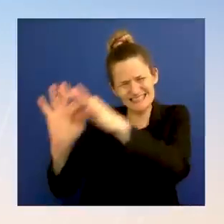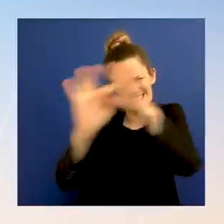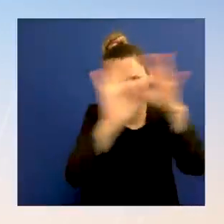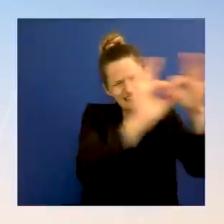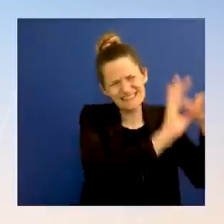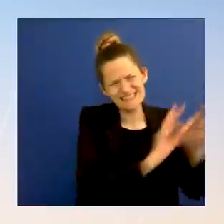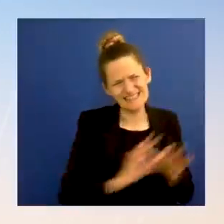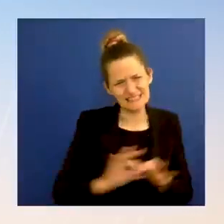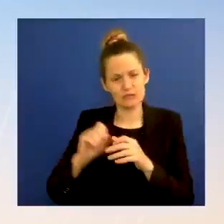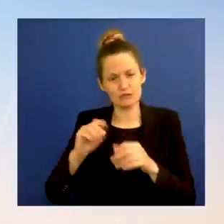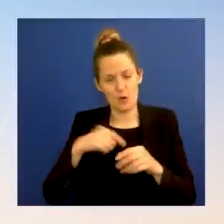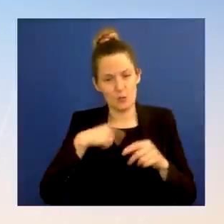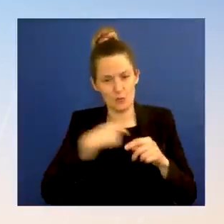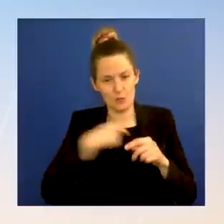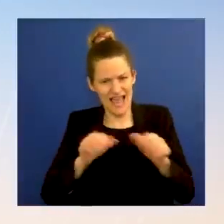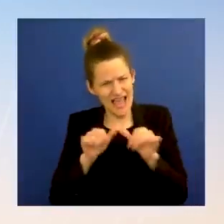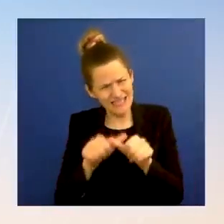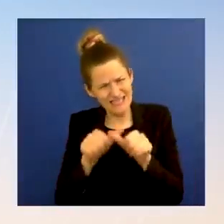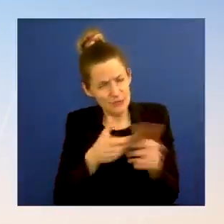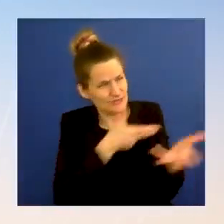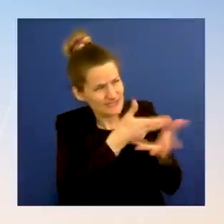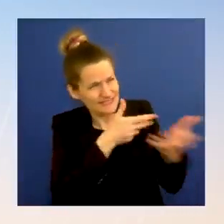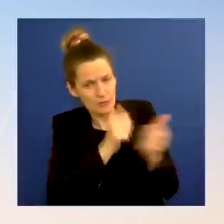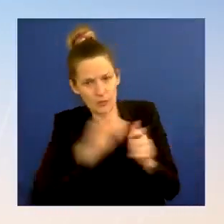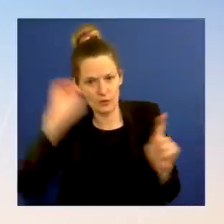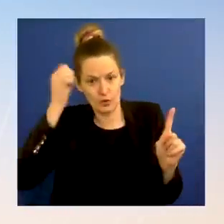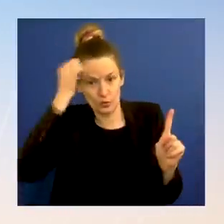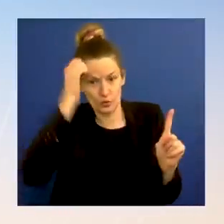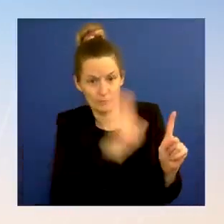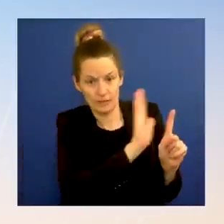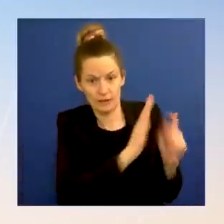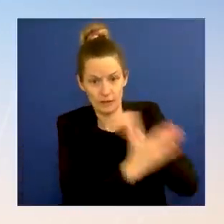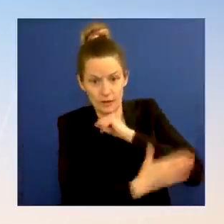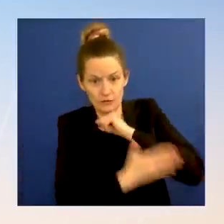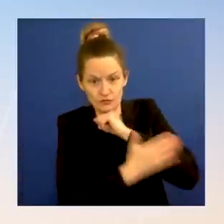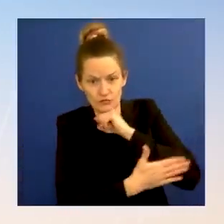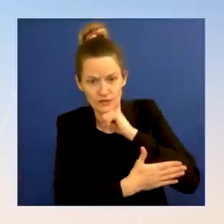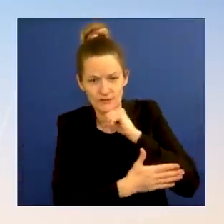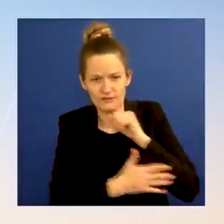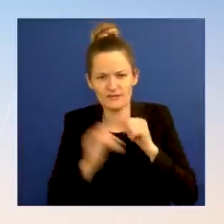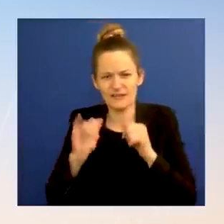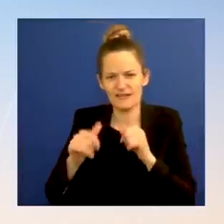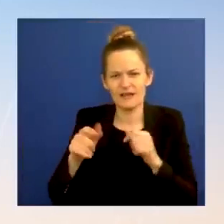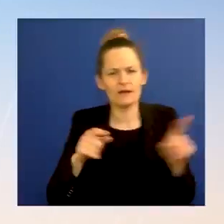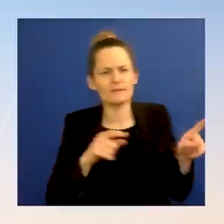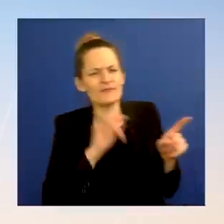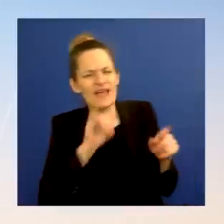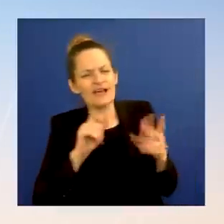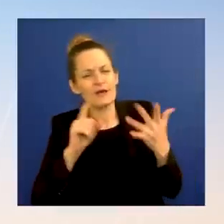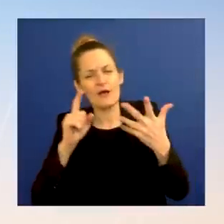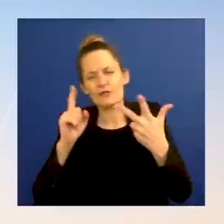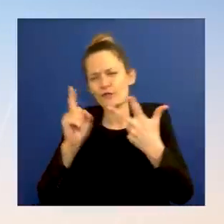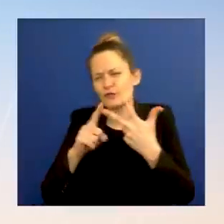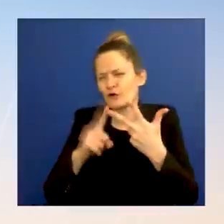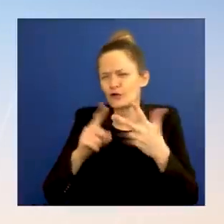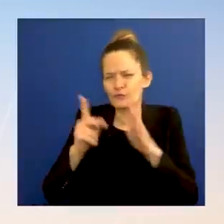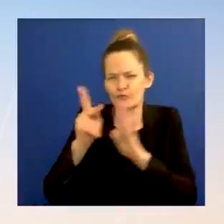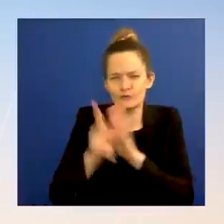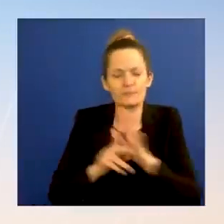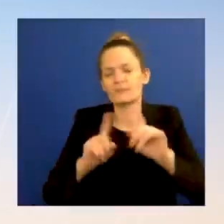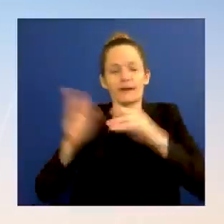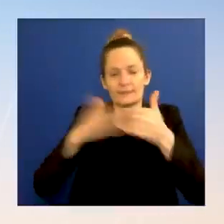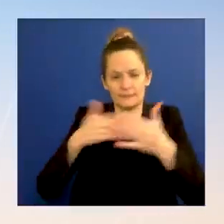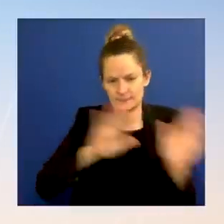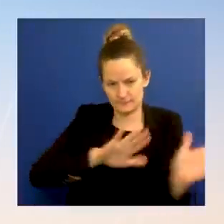another principle, I'm not sure what number I'm on right now, has been to, while we're maximizing the impact, to minimize it on the American people,